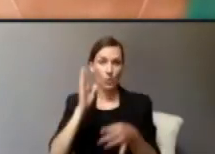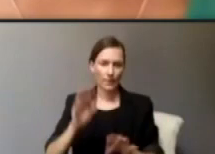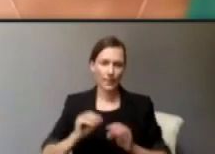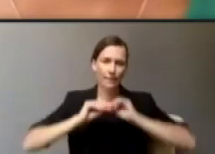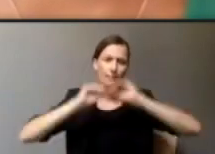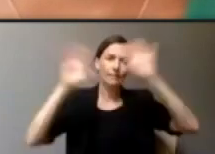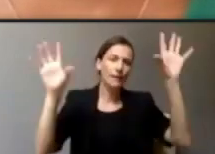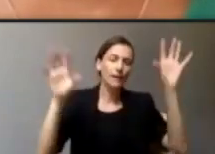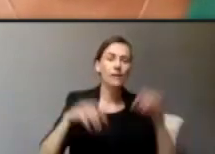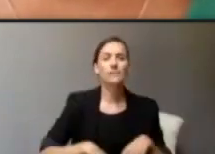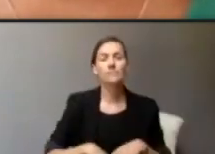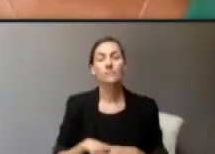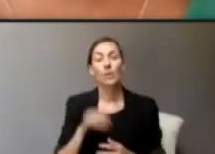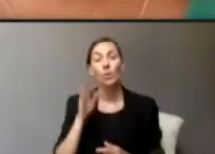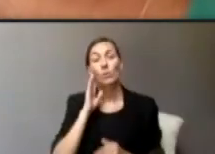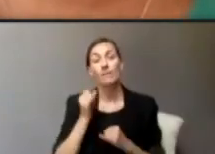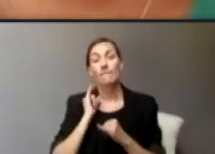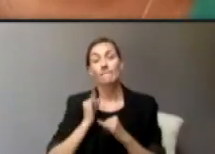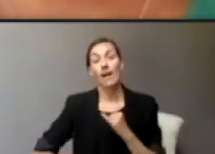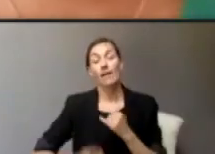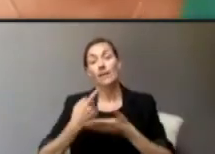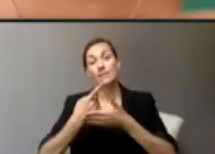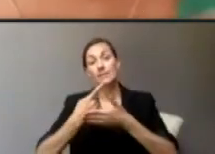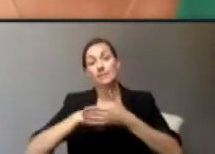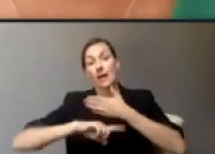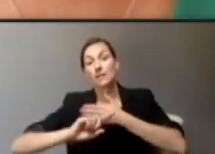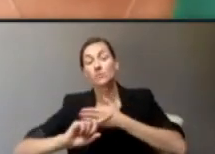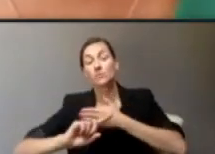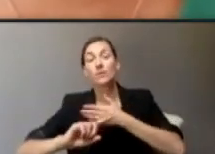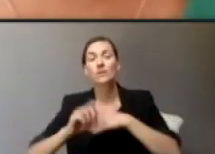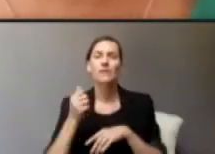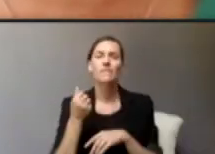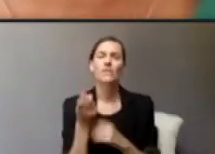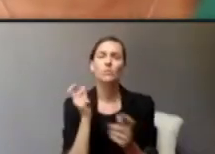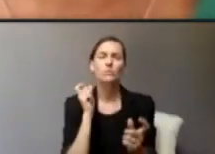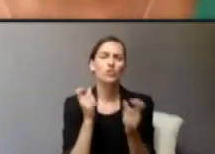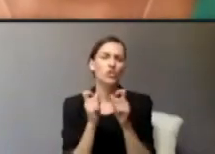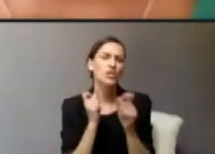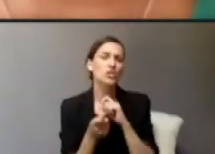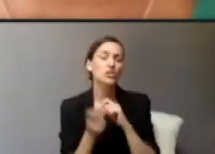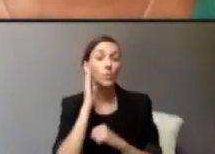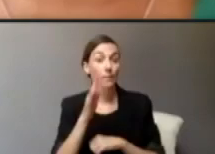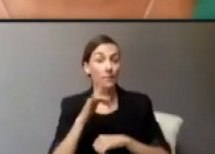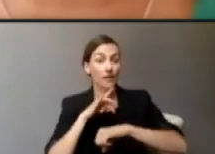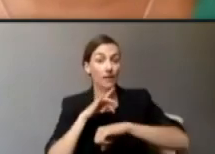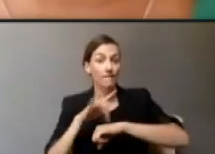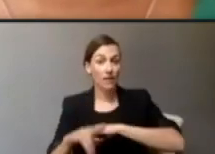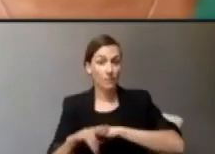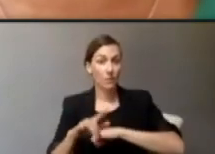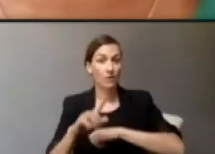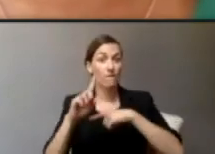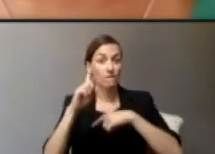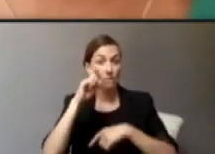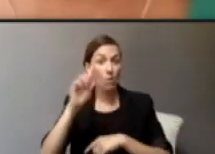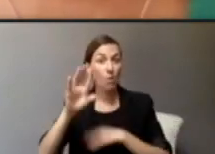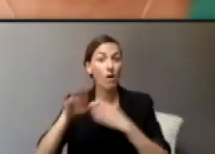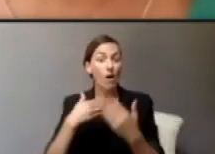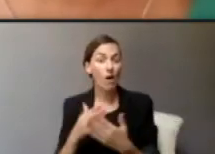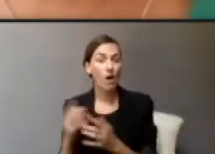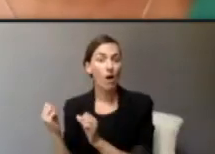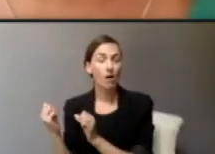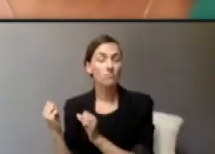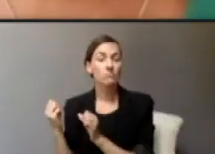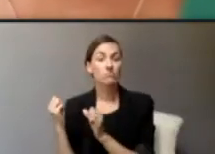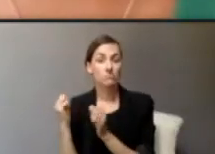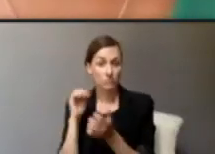be finalized next week. We're making a few tweaks, and it'll be available for all of the schools, all of the